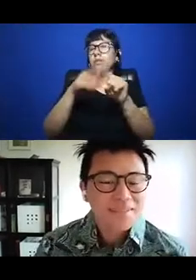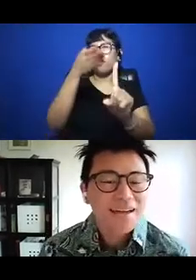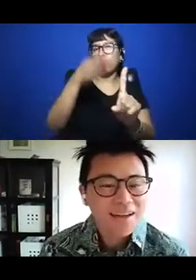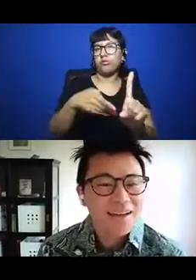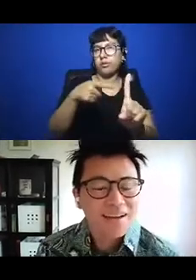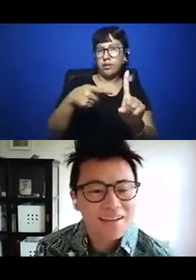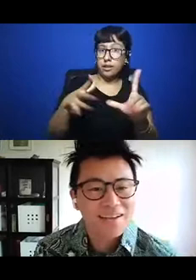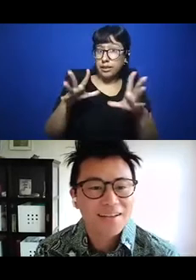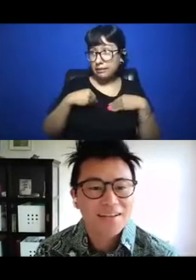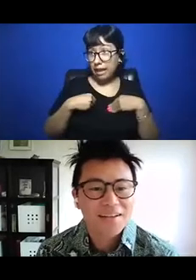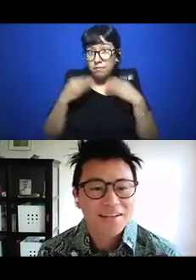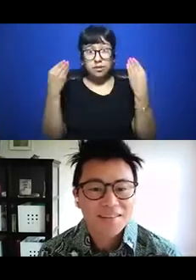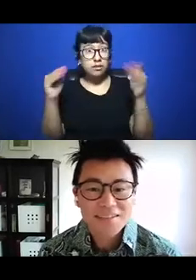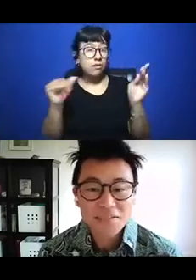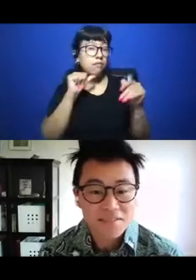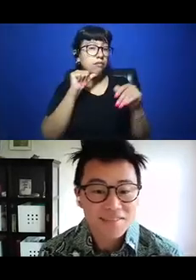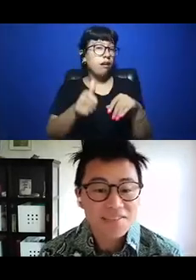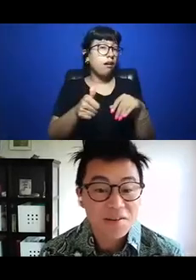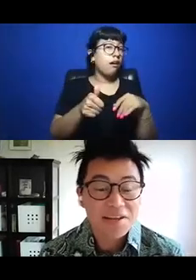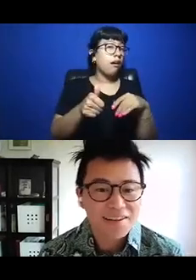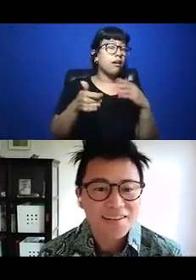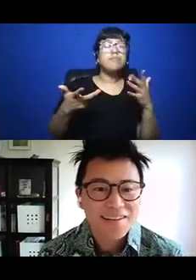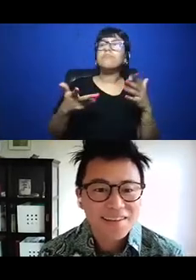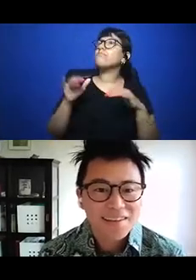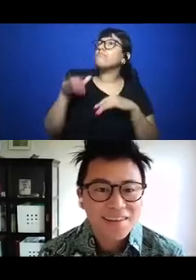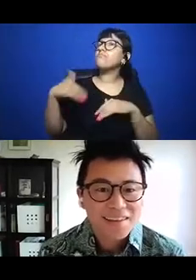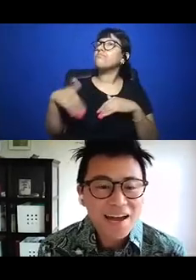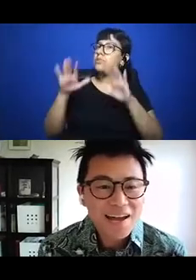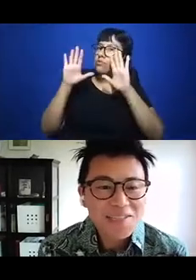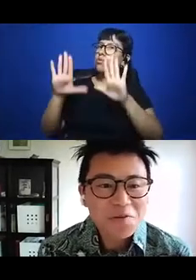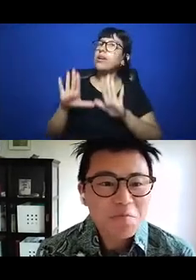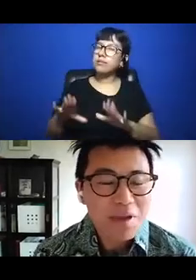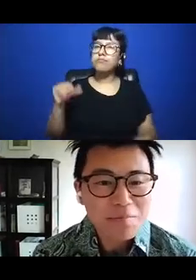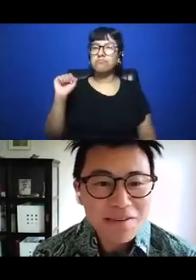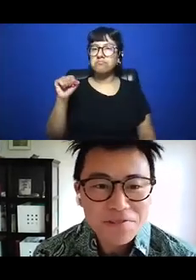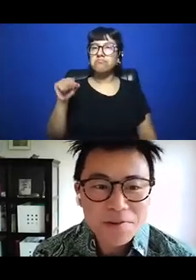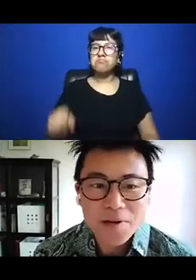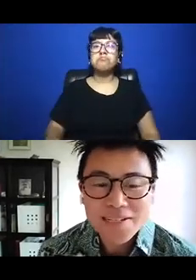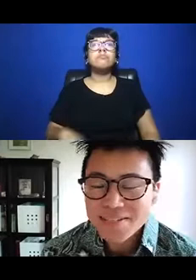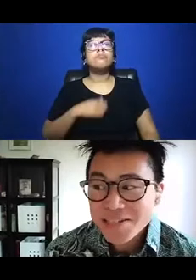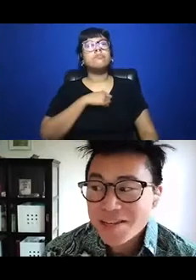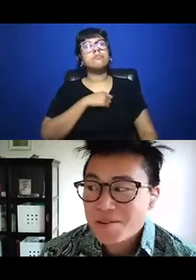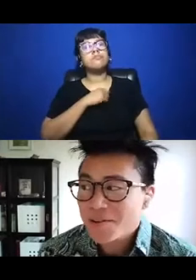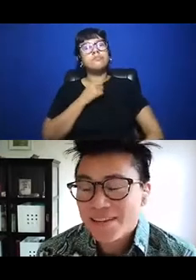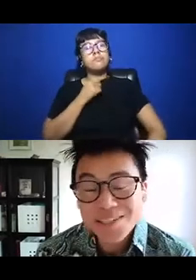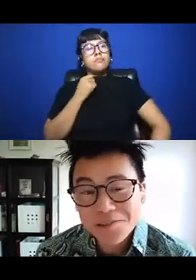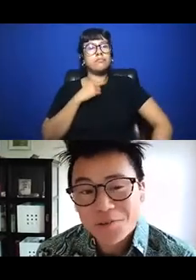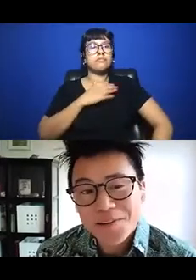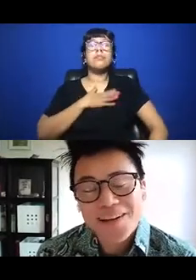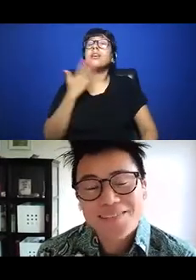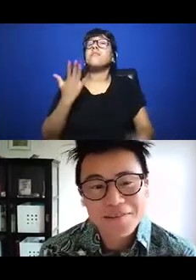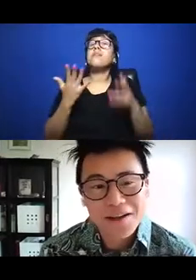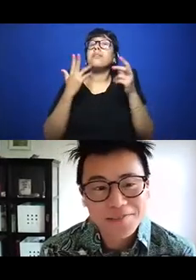for example. Yeah, that's great. Yeah, so maybe if your organization or the issue